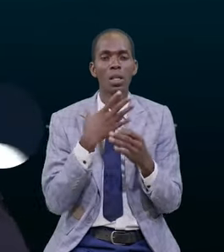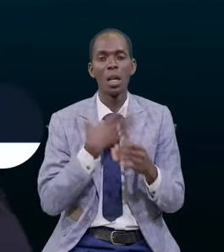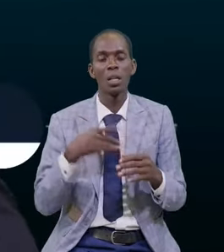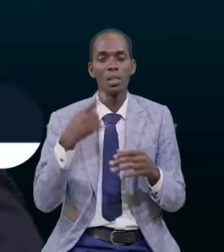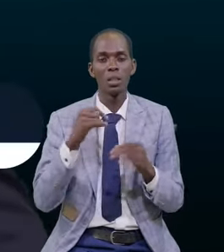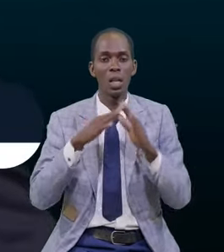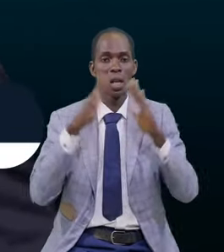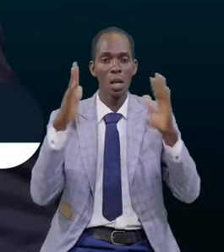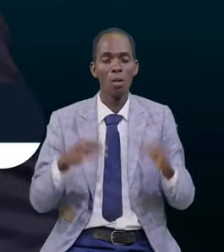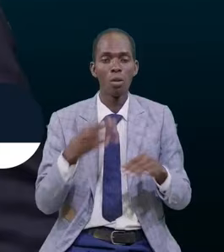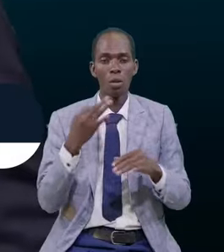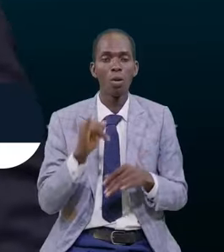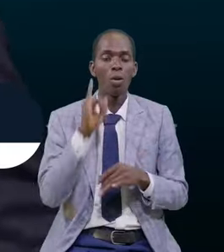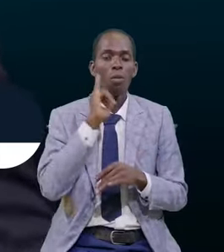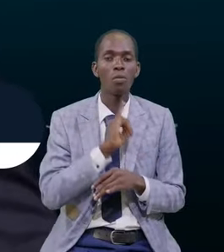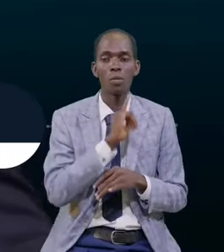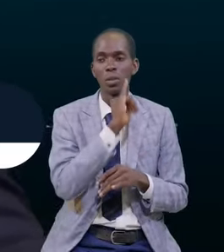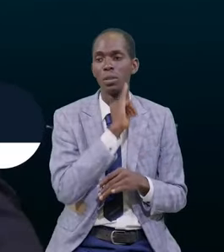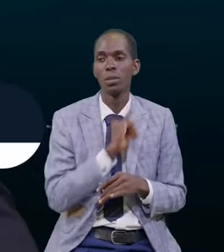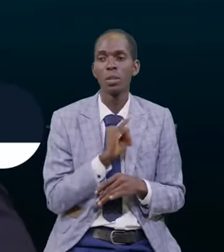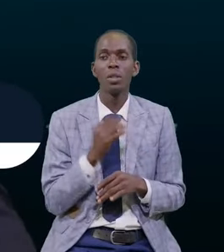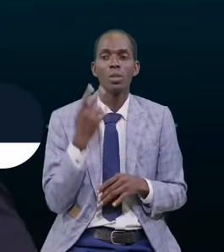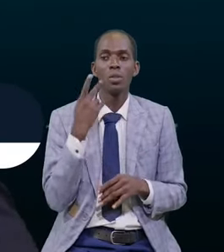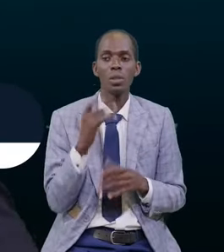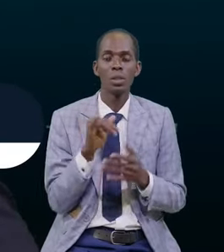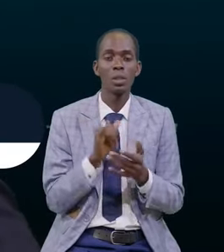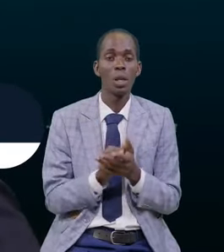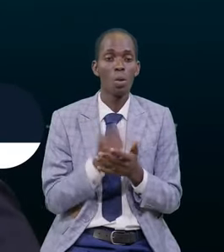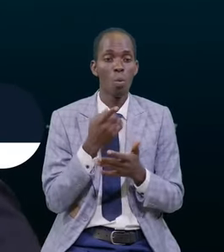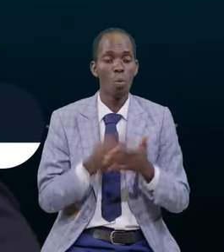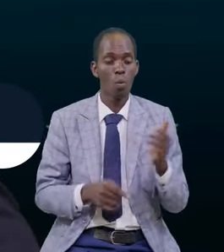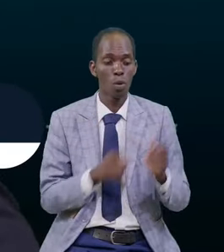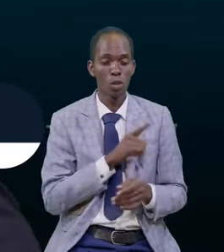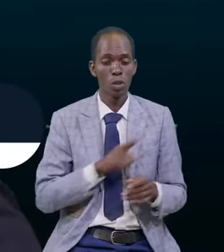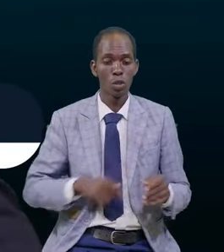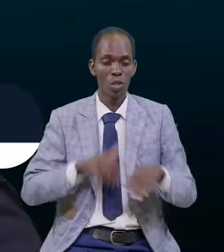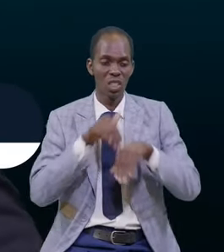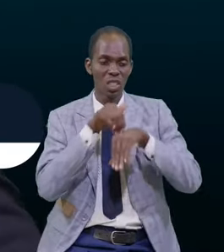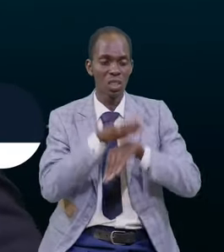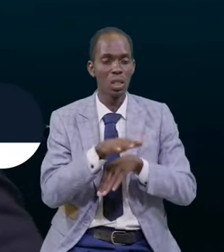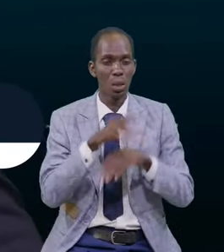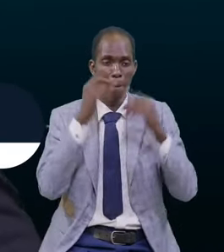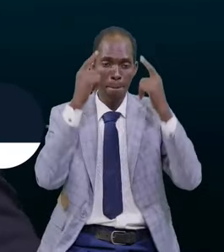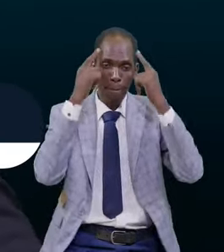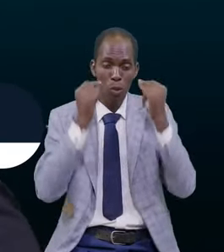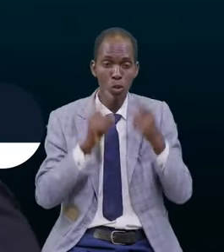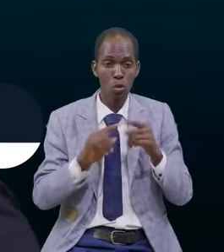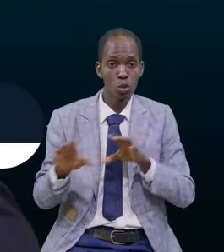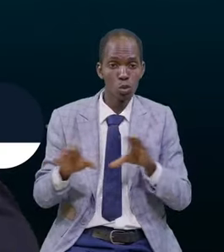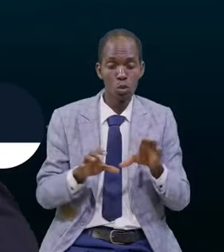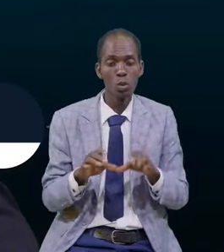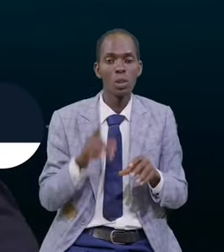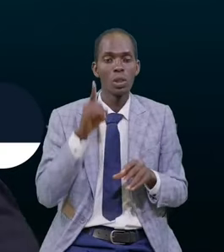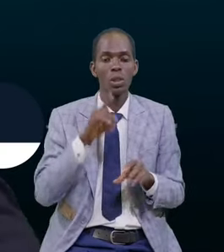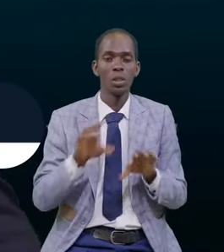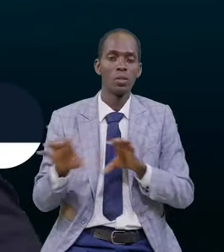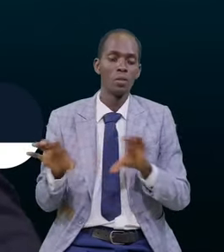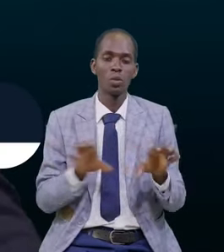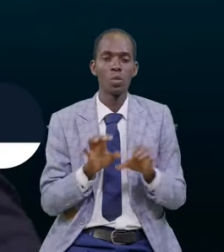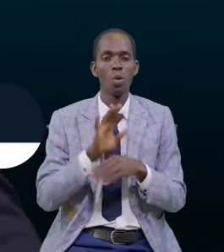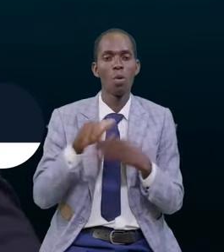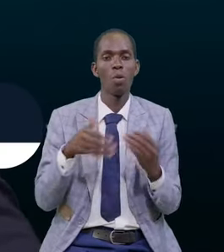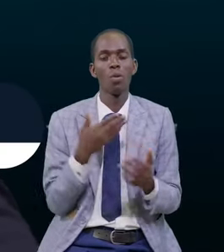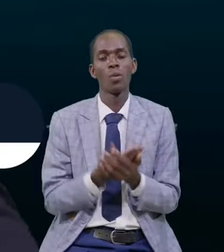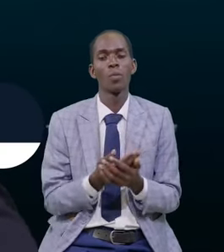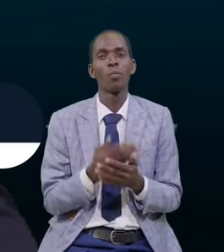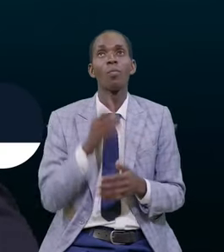do as leader of his people he was faithful in discharging his responsibility God was talking about the faithfulness